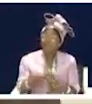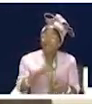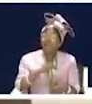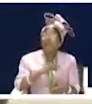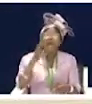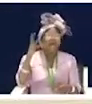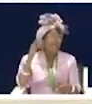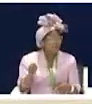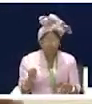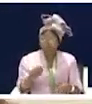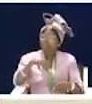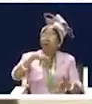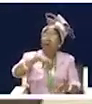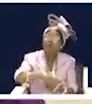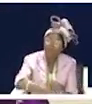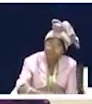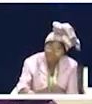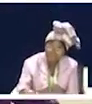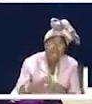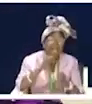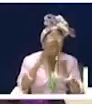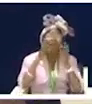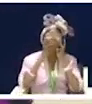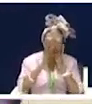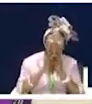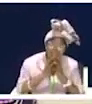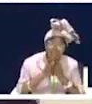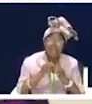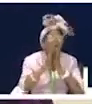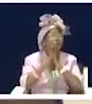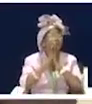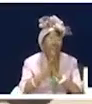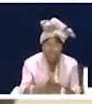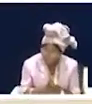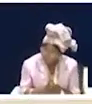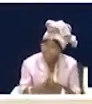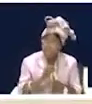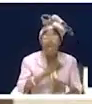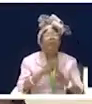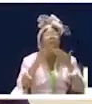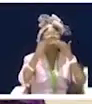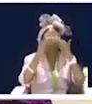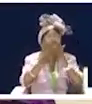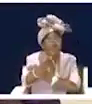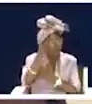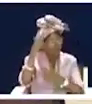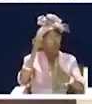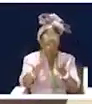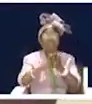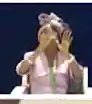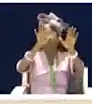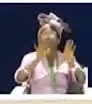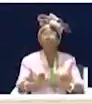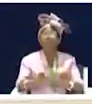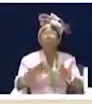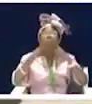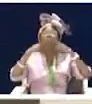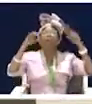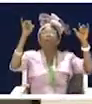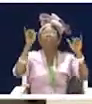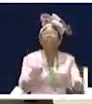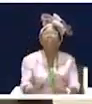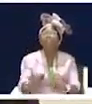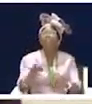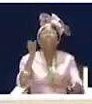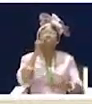I was completely on my knee. I was crying. I was praying. I was thanking God for that miracle. And surprisingly, that day she